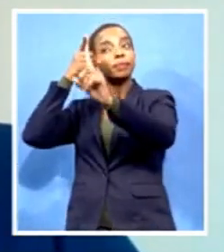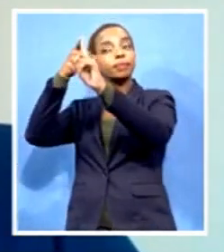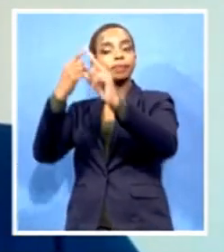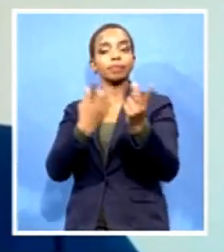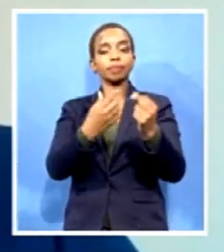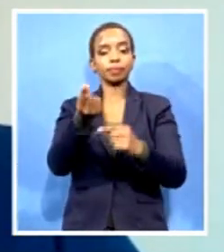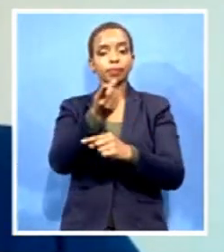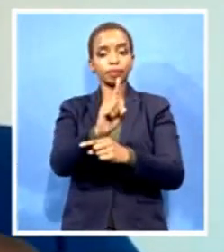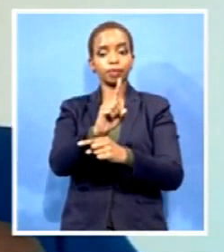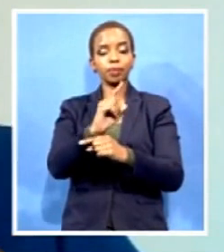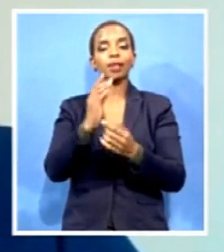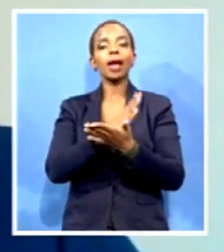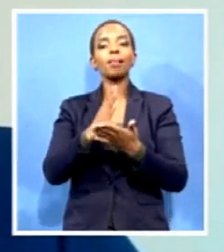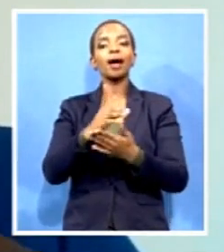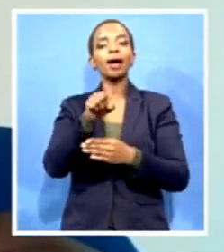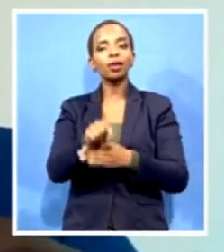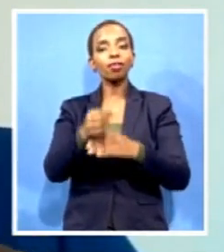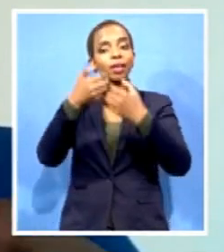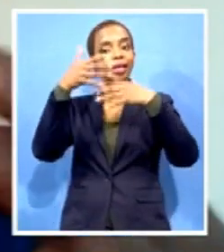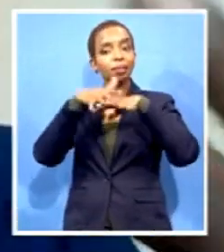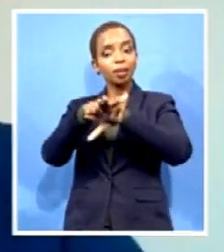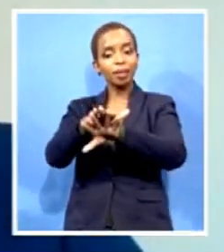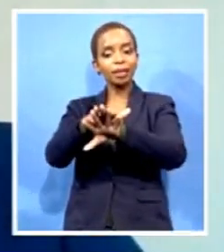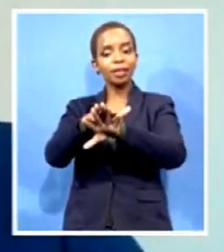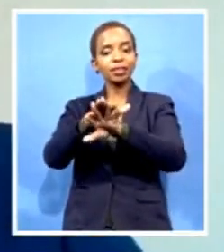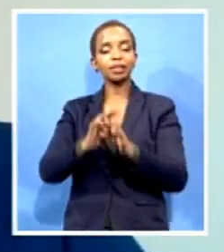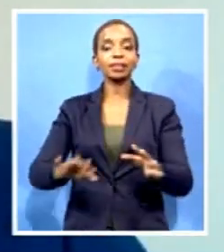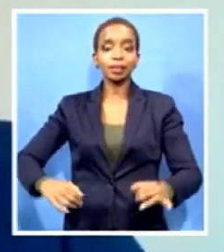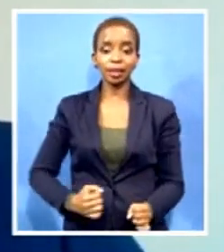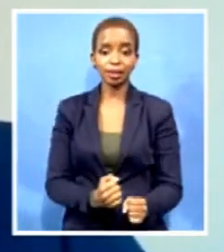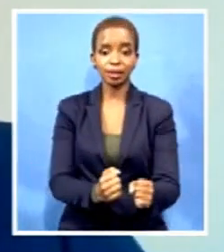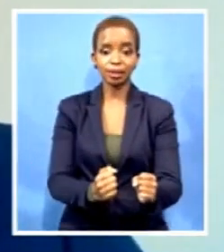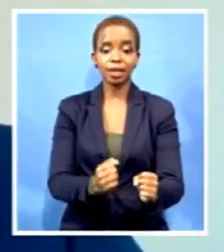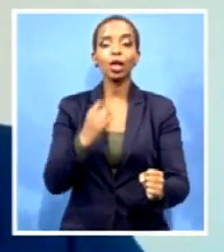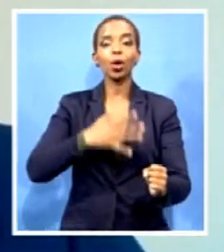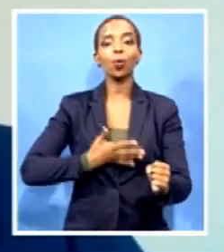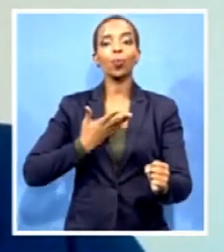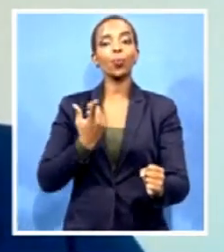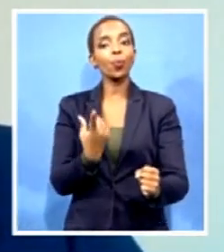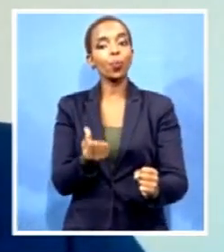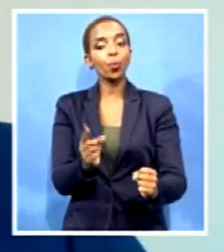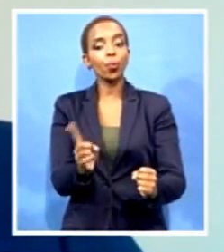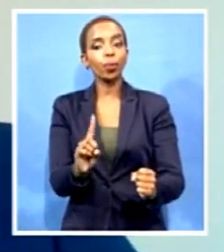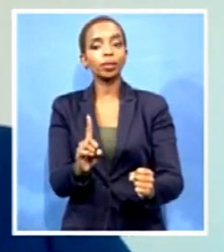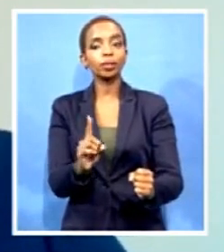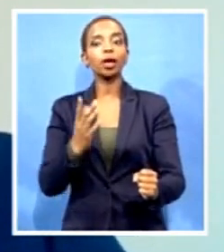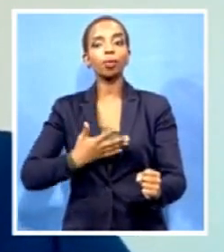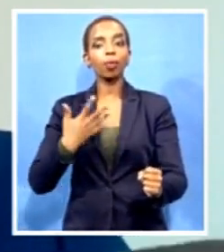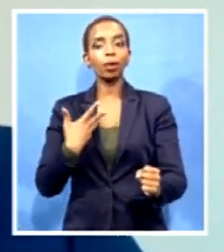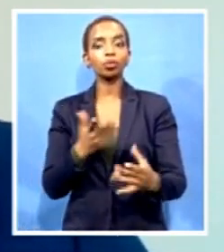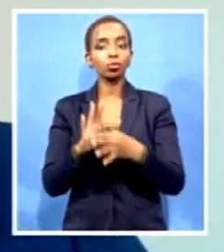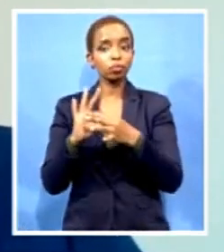implementation strategy is that we want to collaborate with institutions